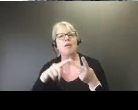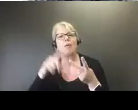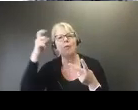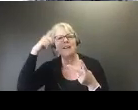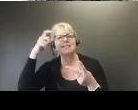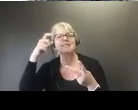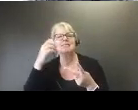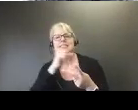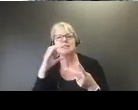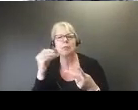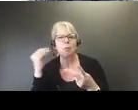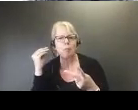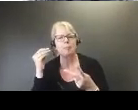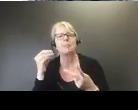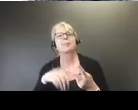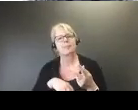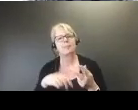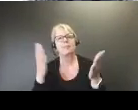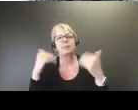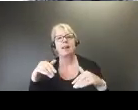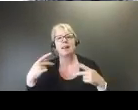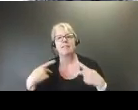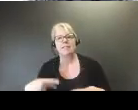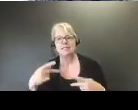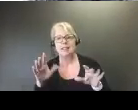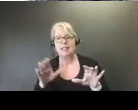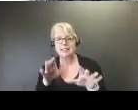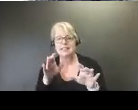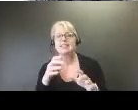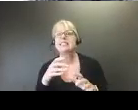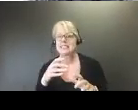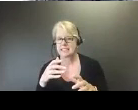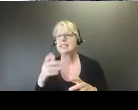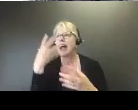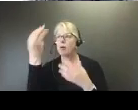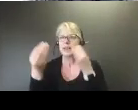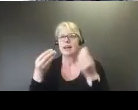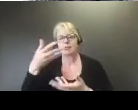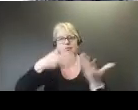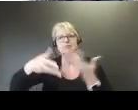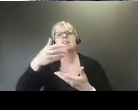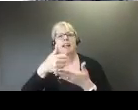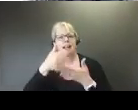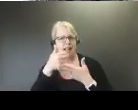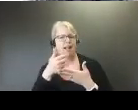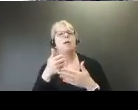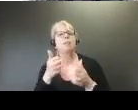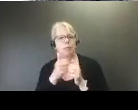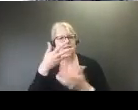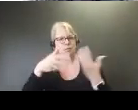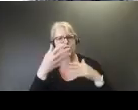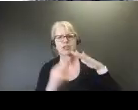settings. Physical activity itself does seem to help with social isolation and